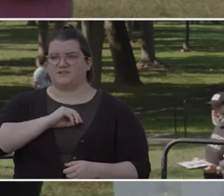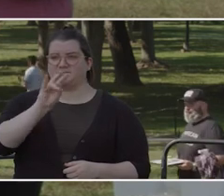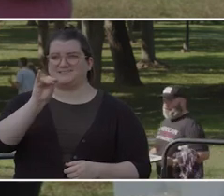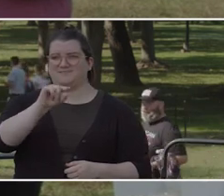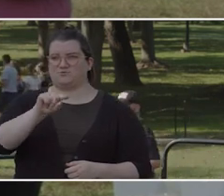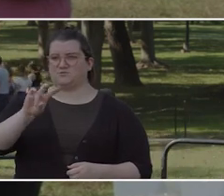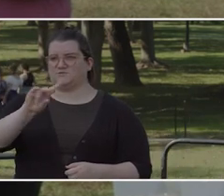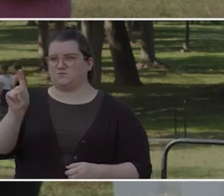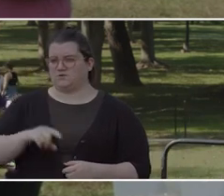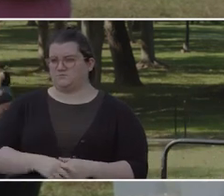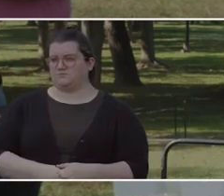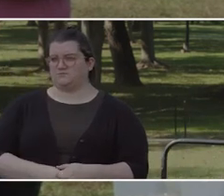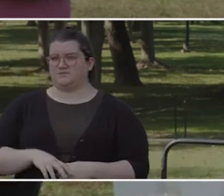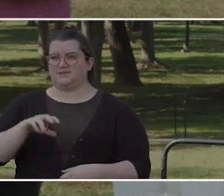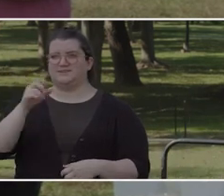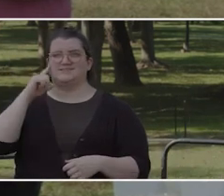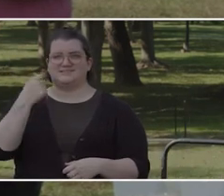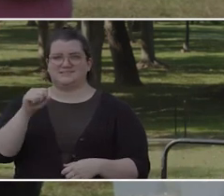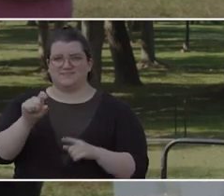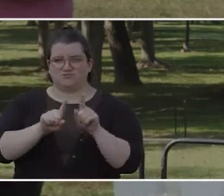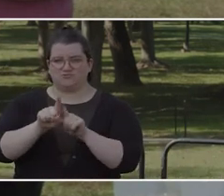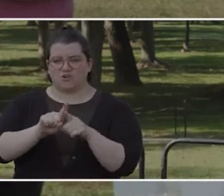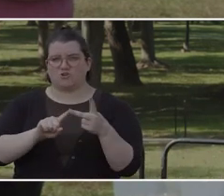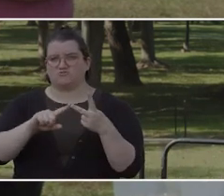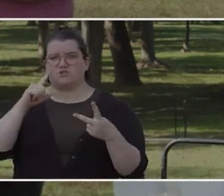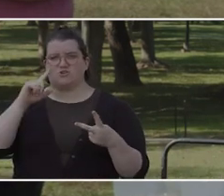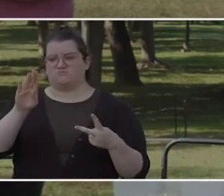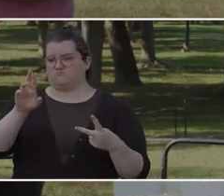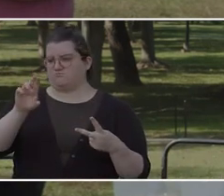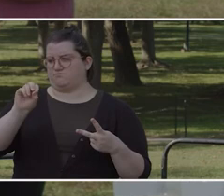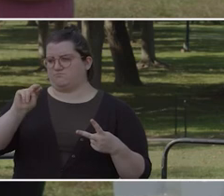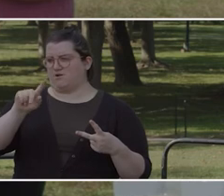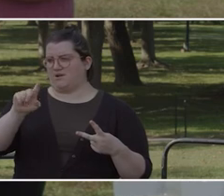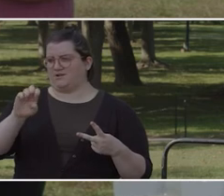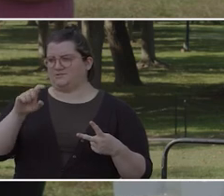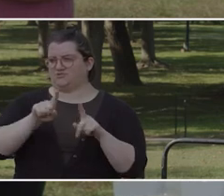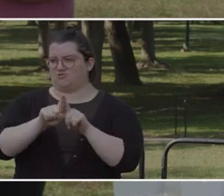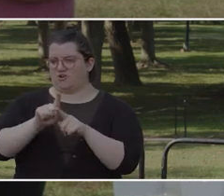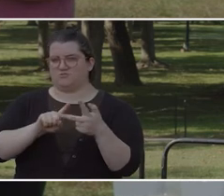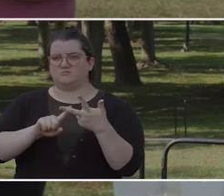to 1971, Silver Star, Bronze Star, and Purple Heart recipient. Our brother,